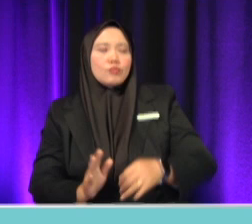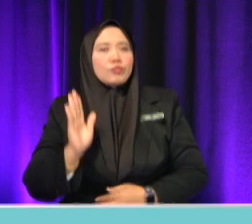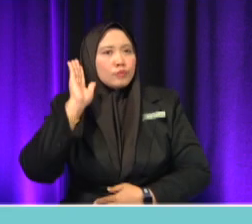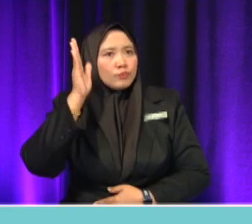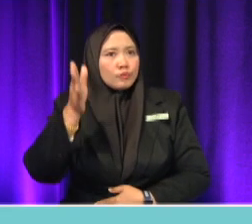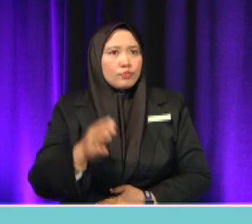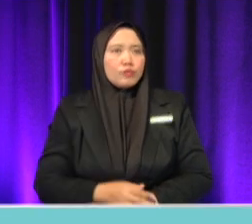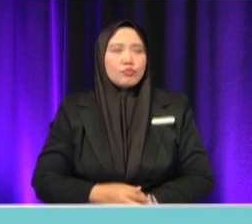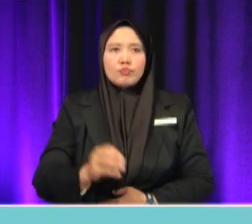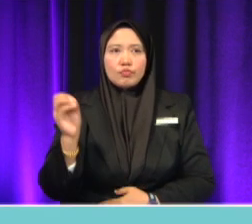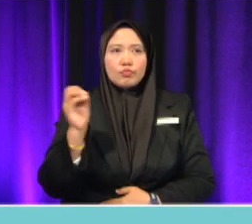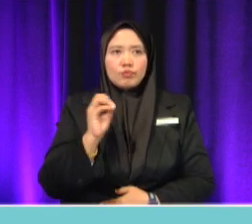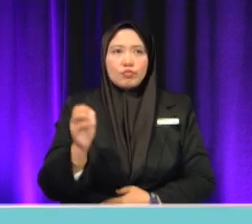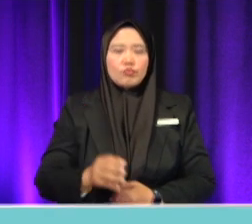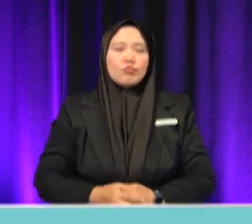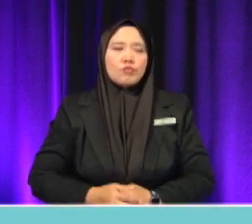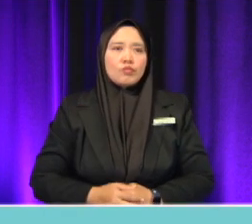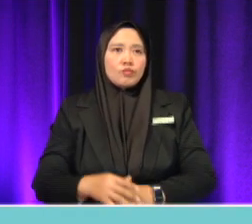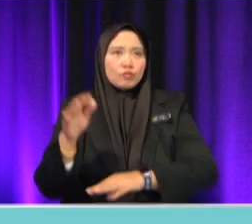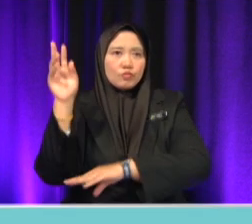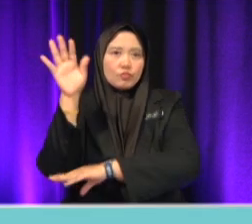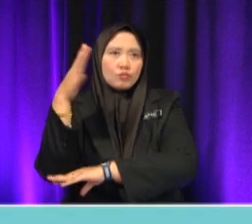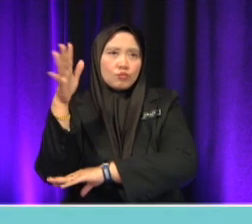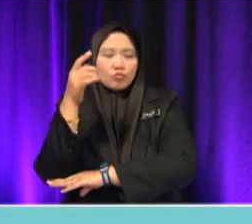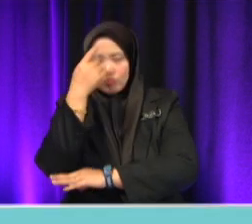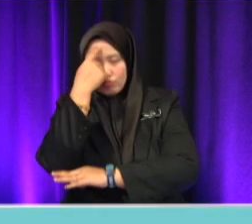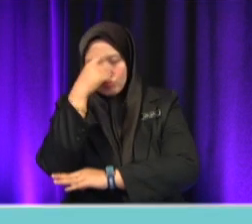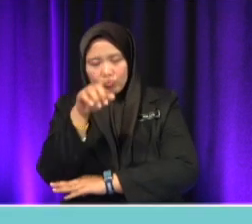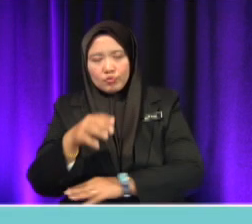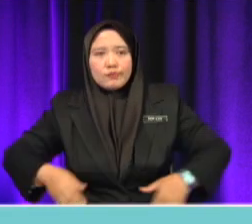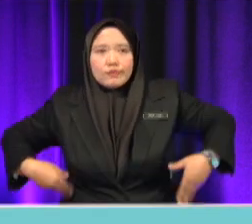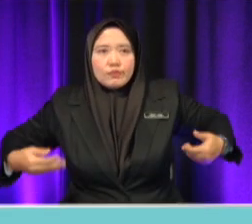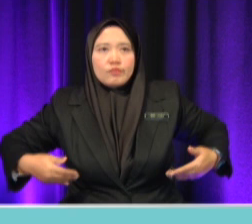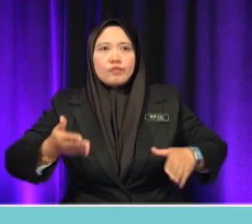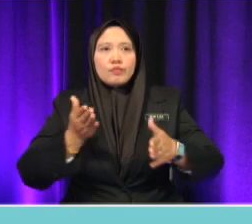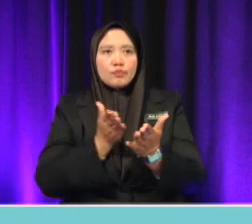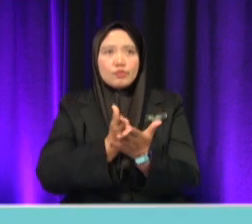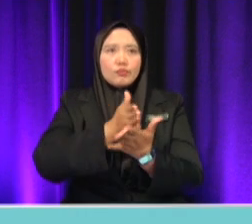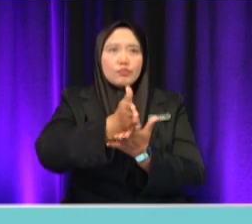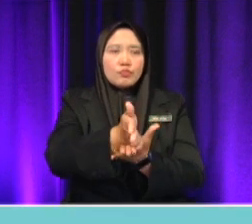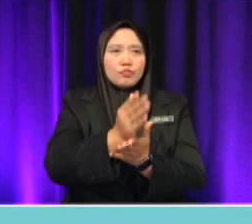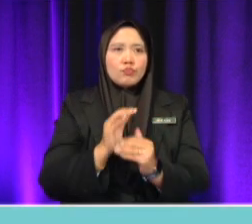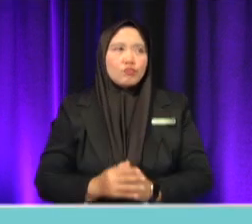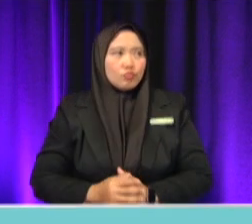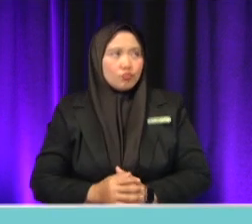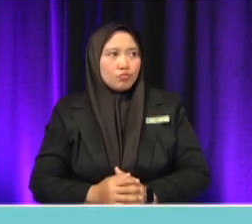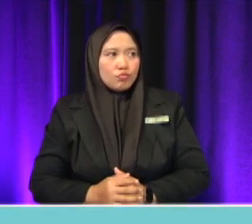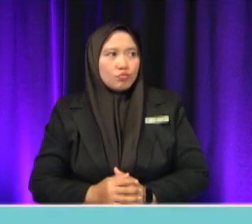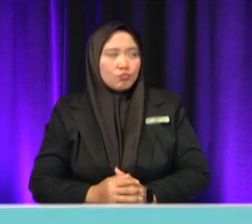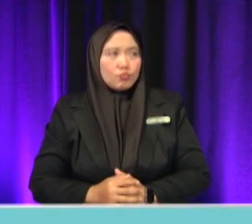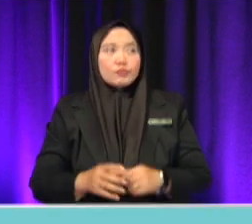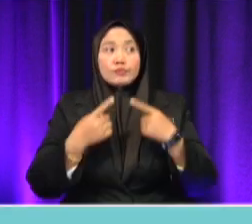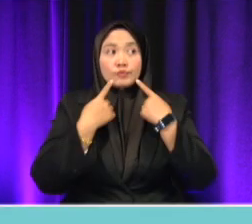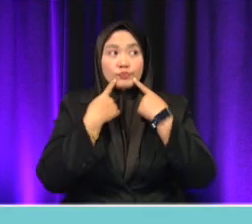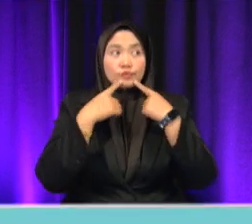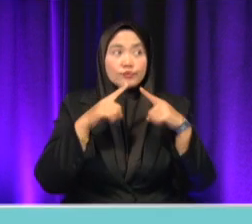trees for the monkeys to pass through. Okay, so your answer is? I believe the answer will be D,